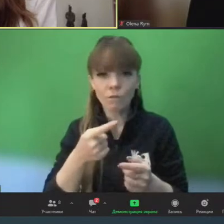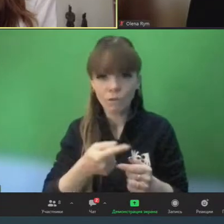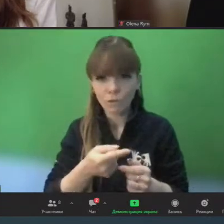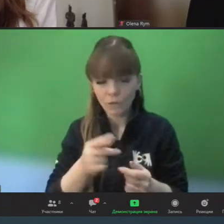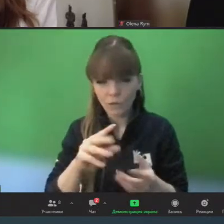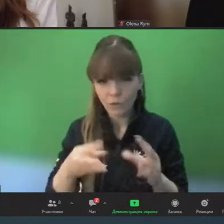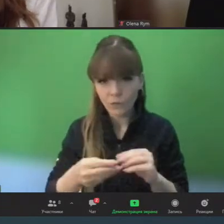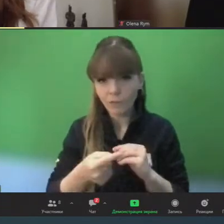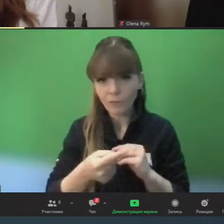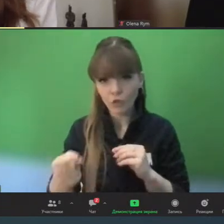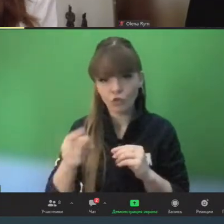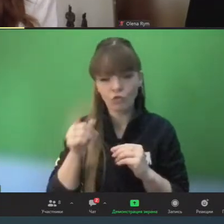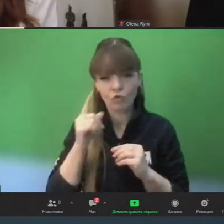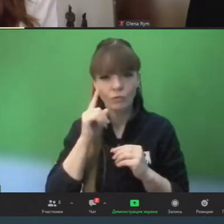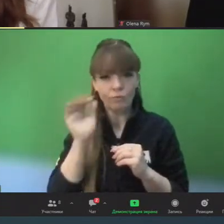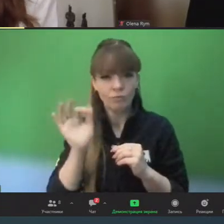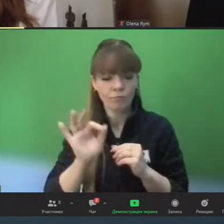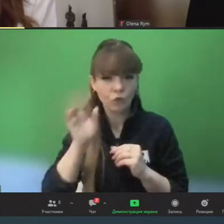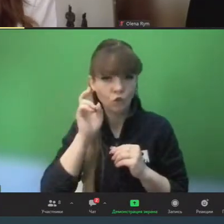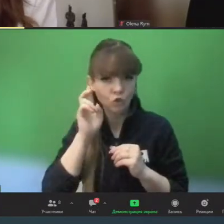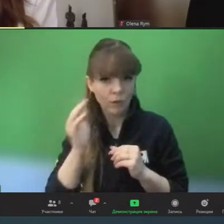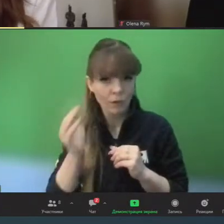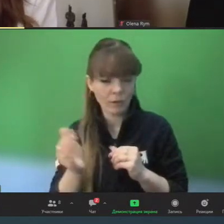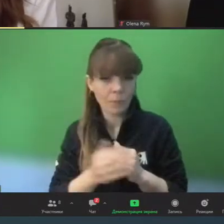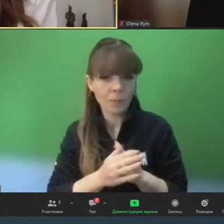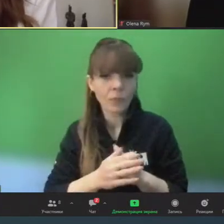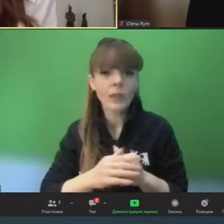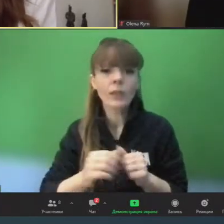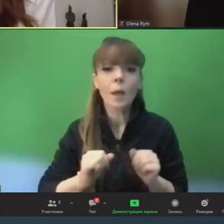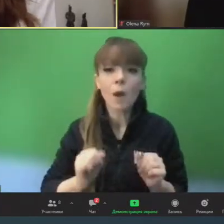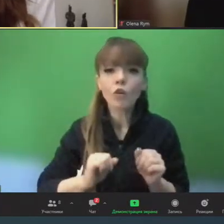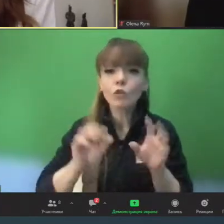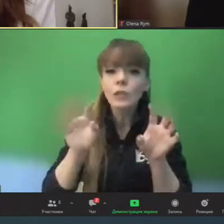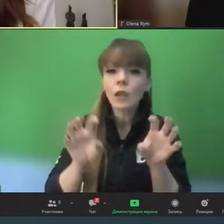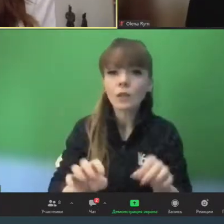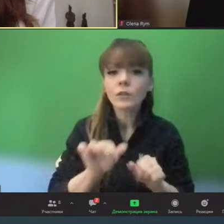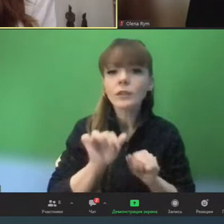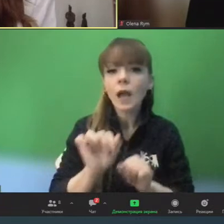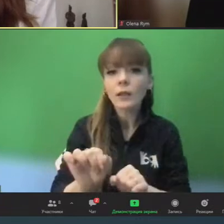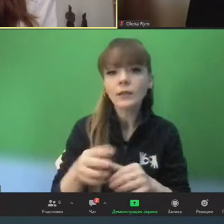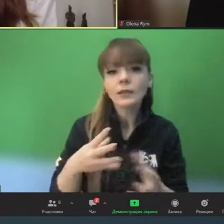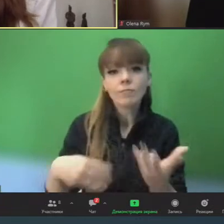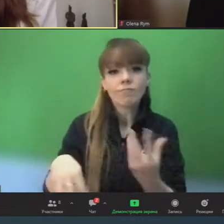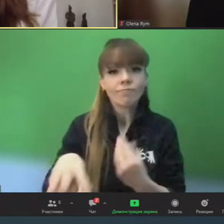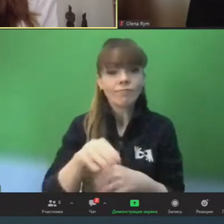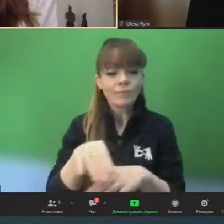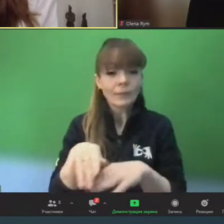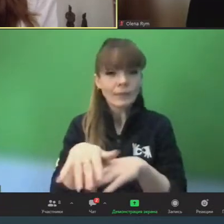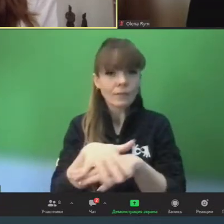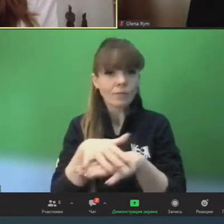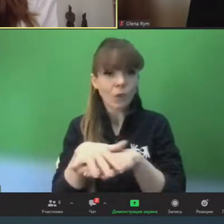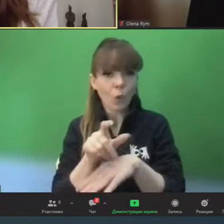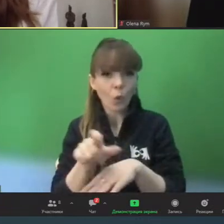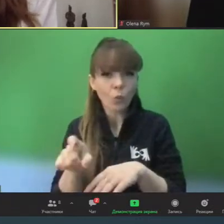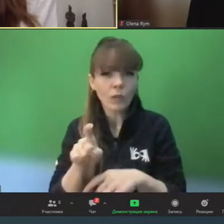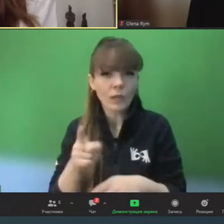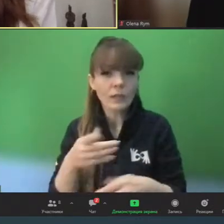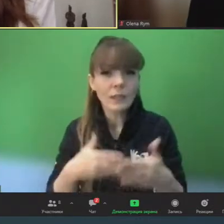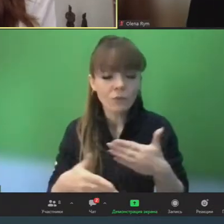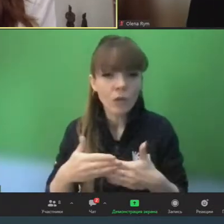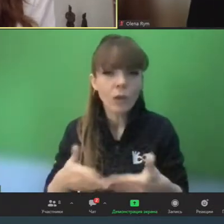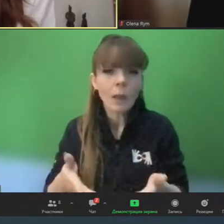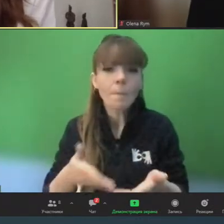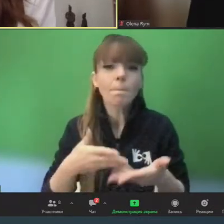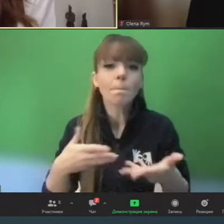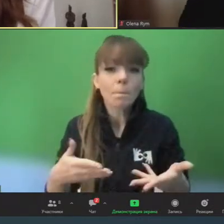special quotas for such people to be employed. While we are trying to protect such people